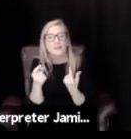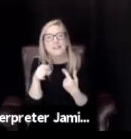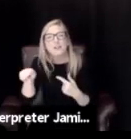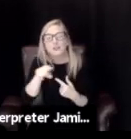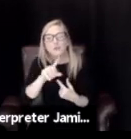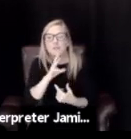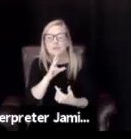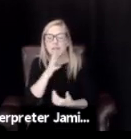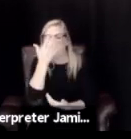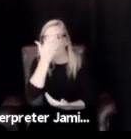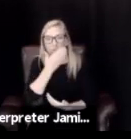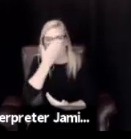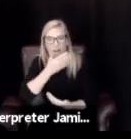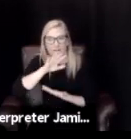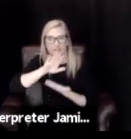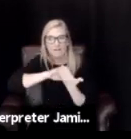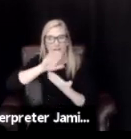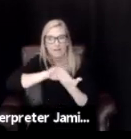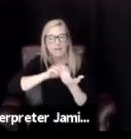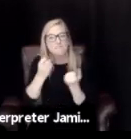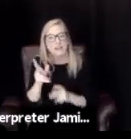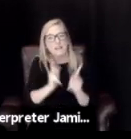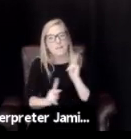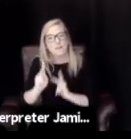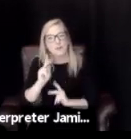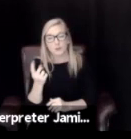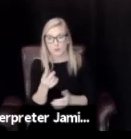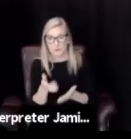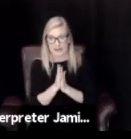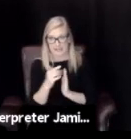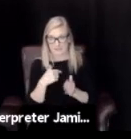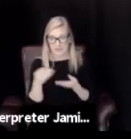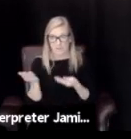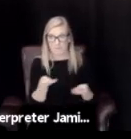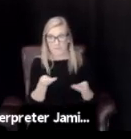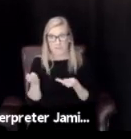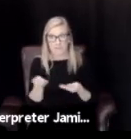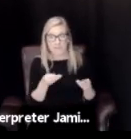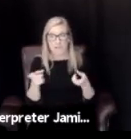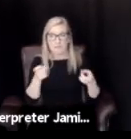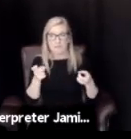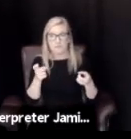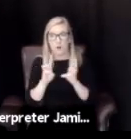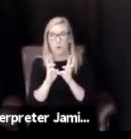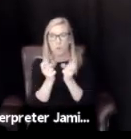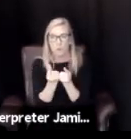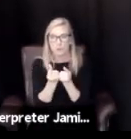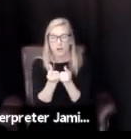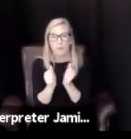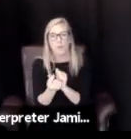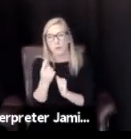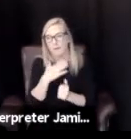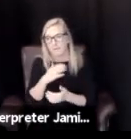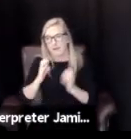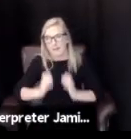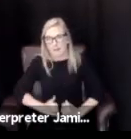people. So I was asked to facilitate a workshop at one of my clients. It was a university that I was